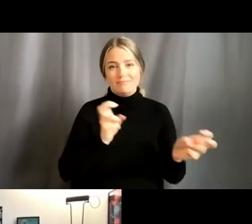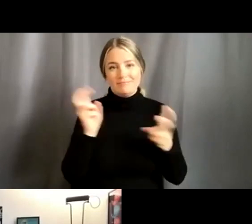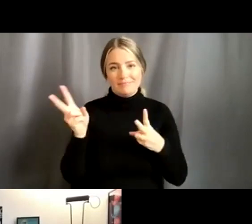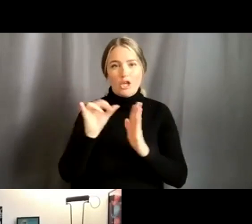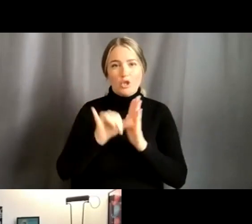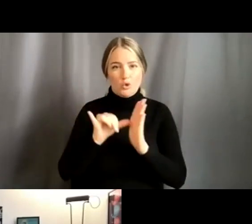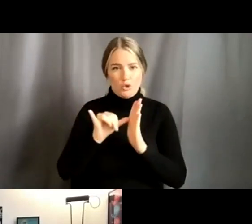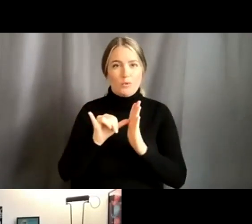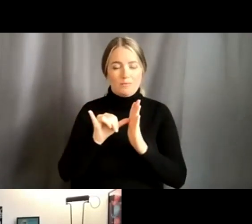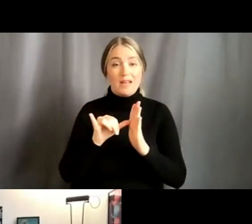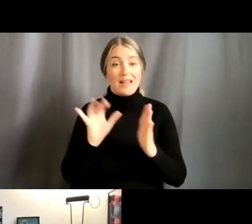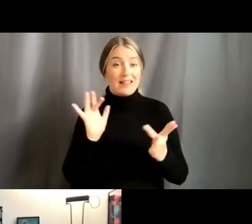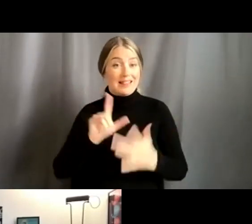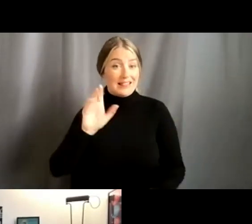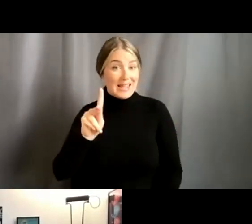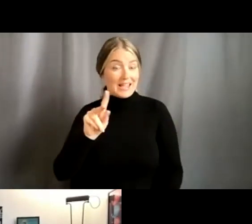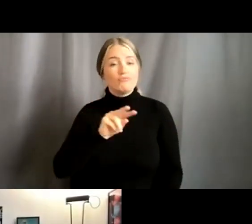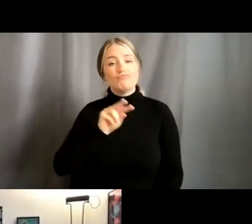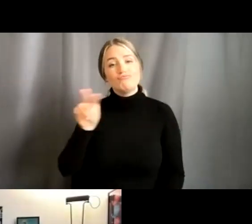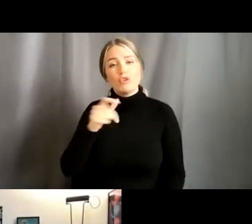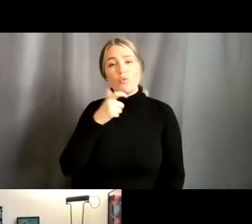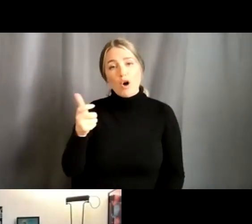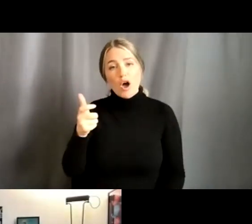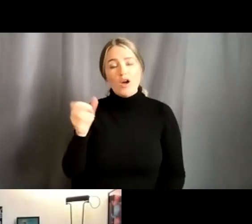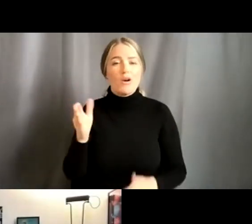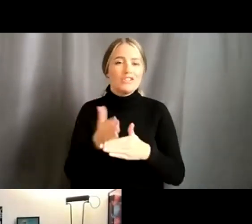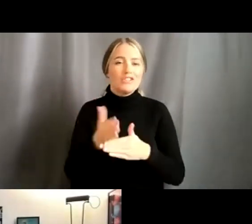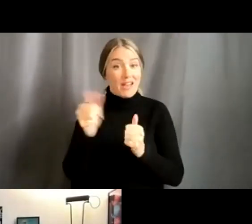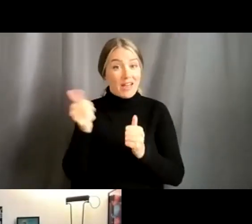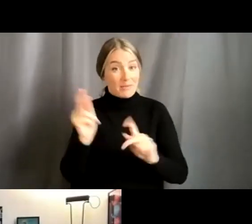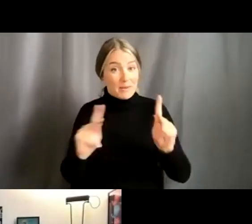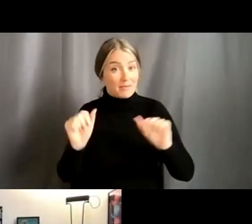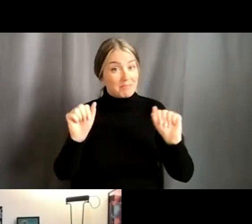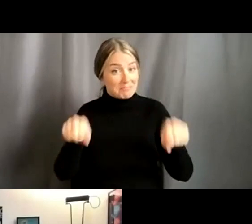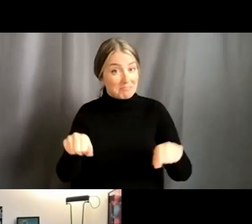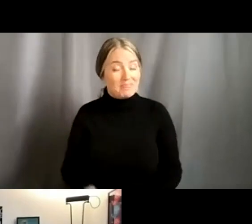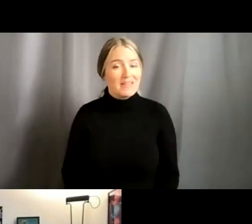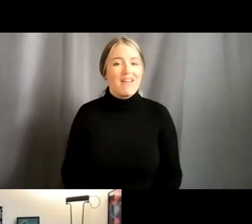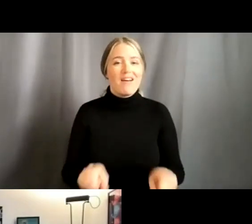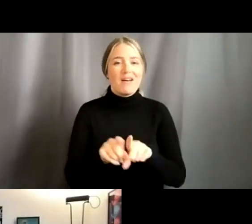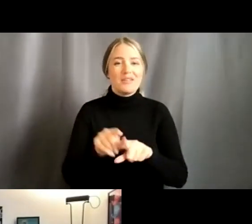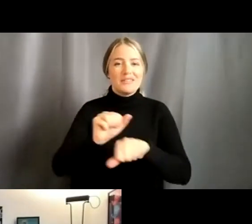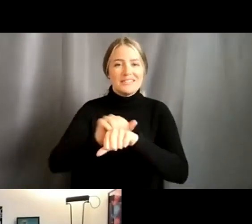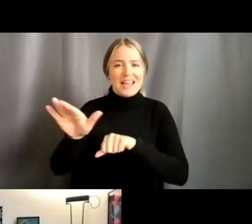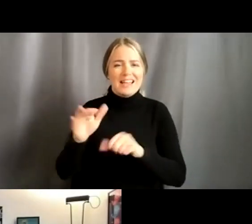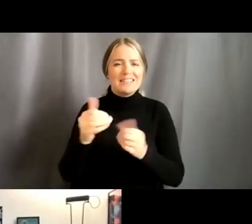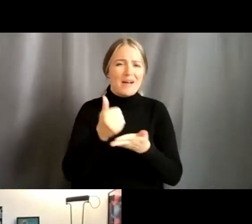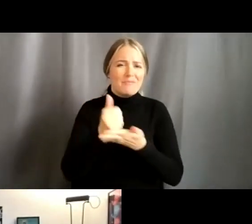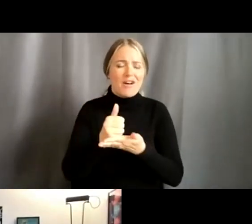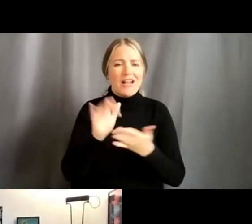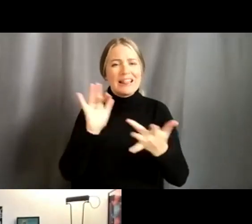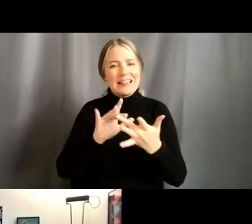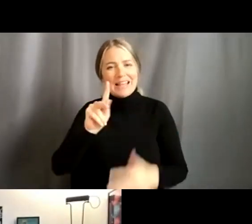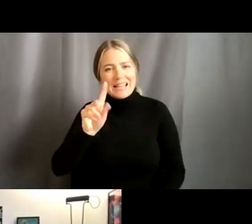share a link to the recording that you can view again or share with others. We will also be sending helpful links, resources, and the